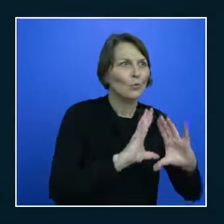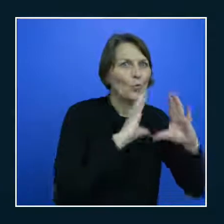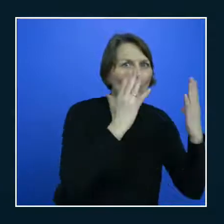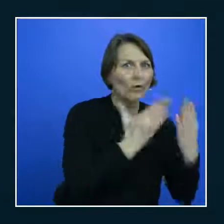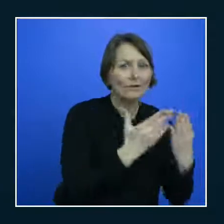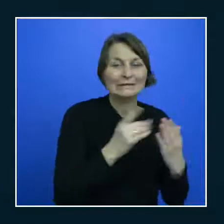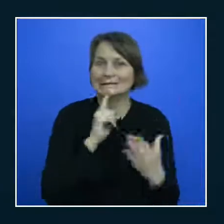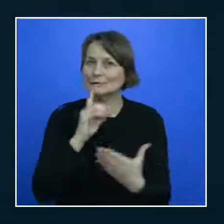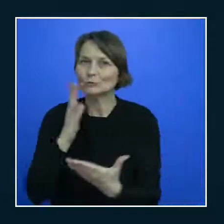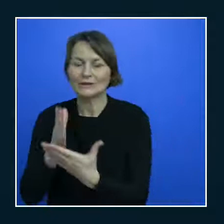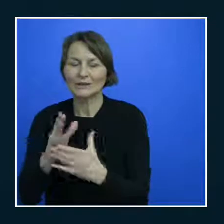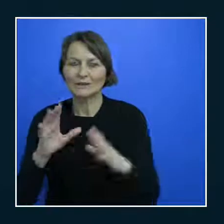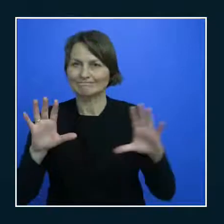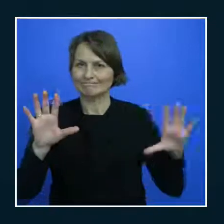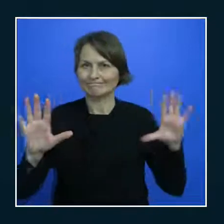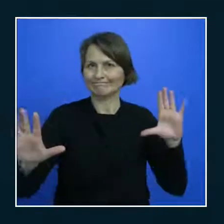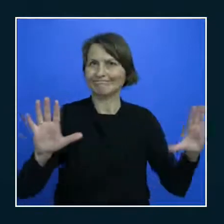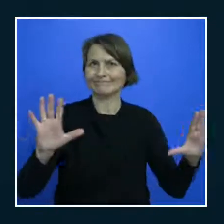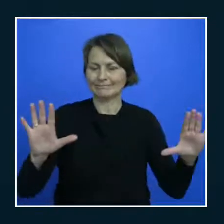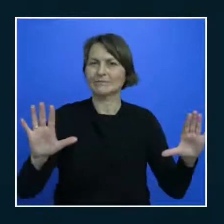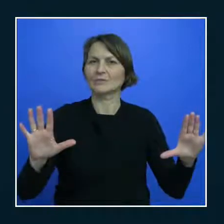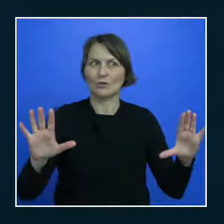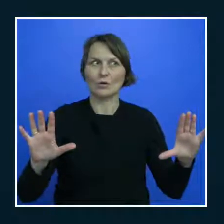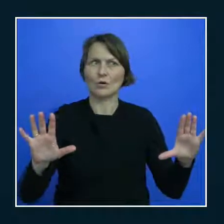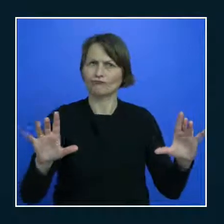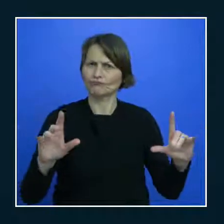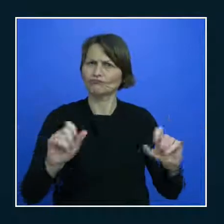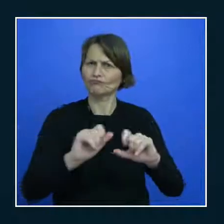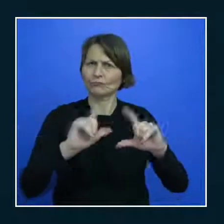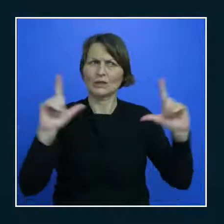changing use cases were very apparent to me.